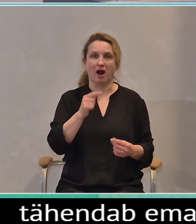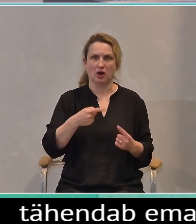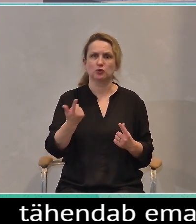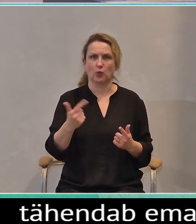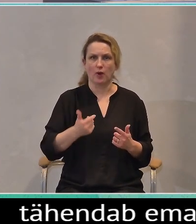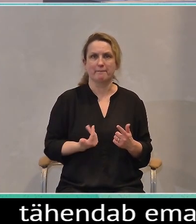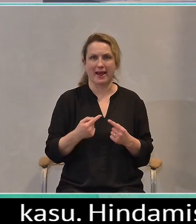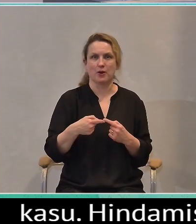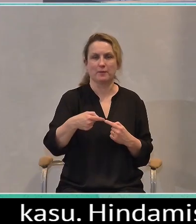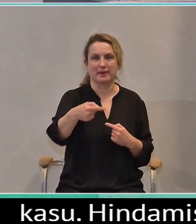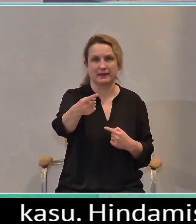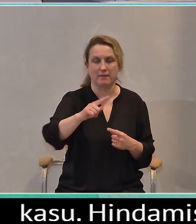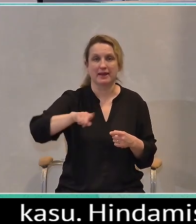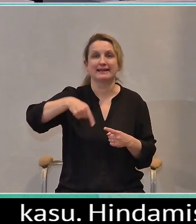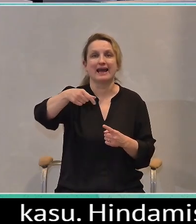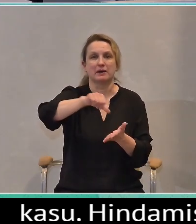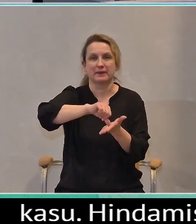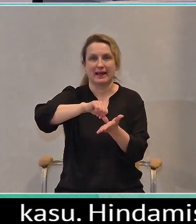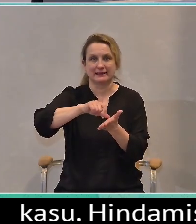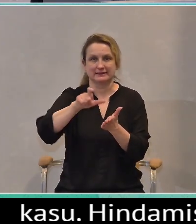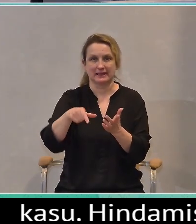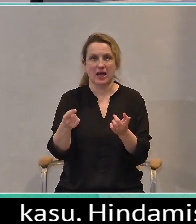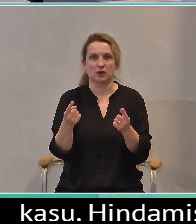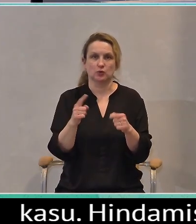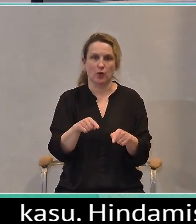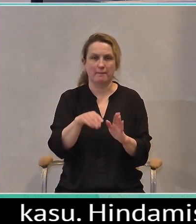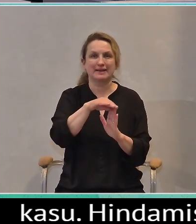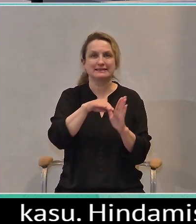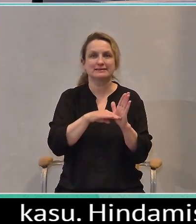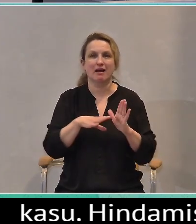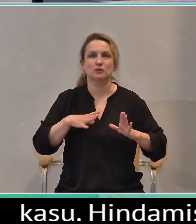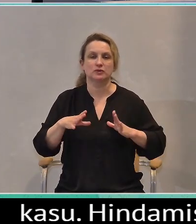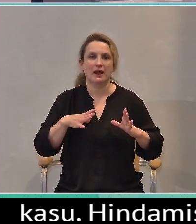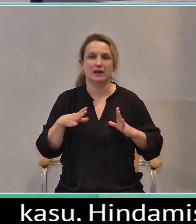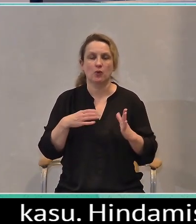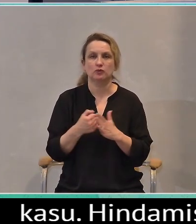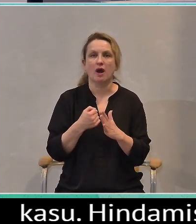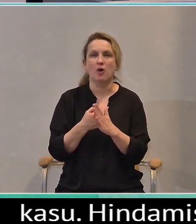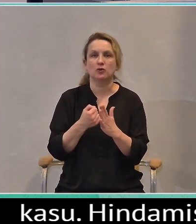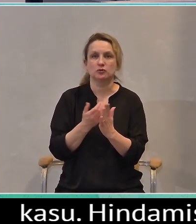This is a slight improvement in the evaluation.